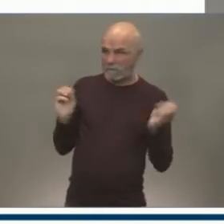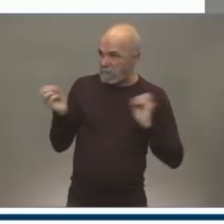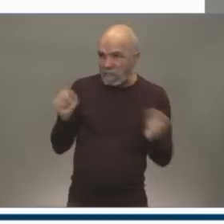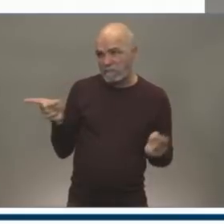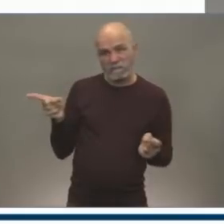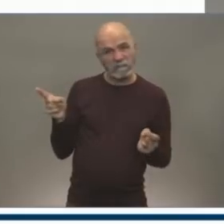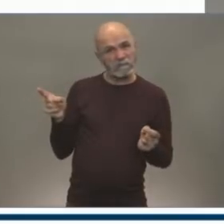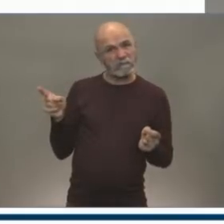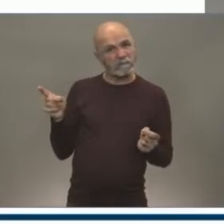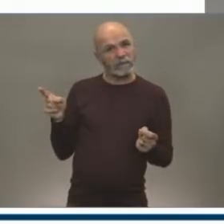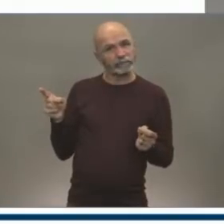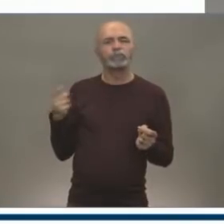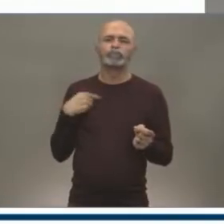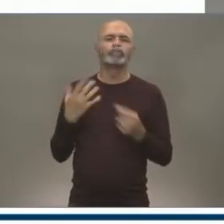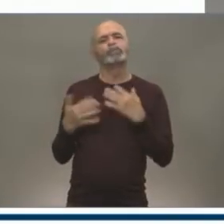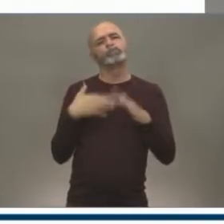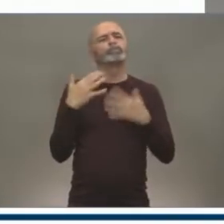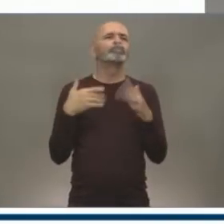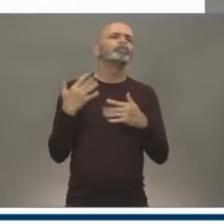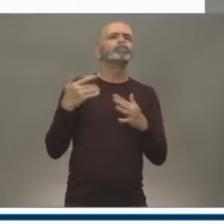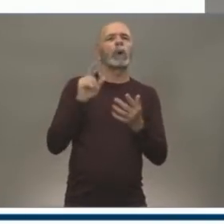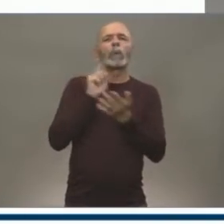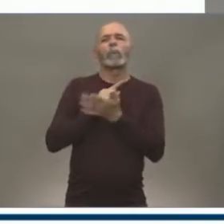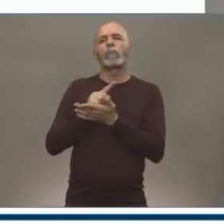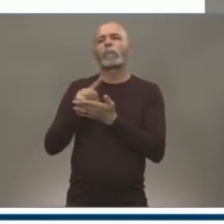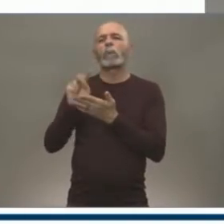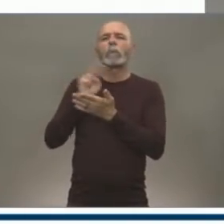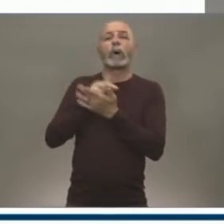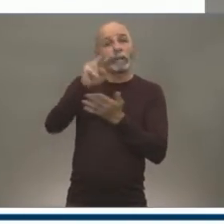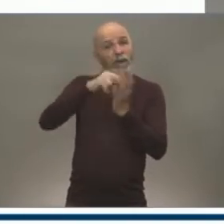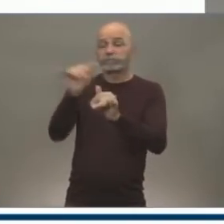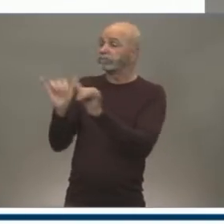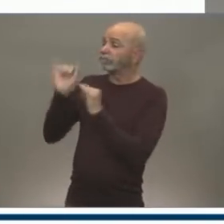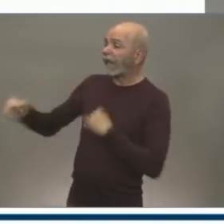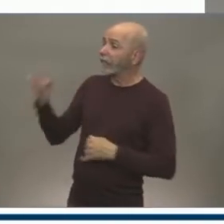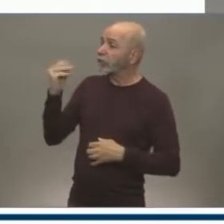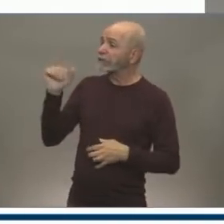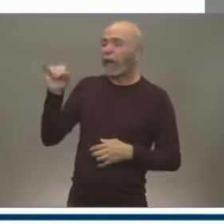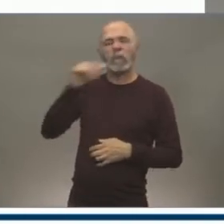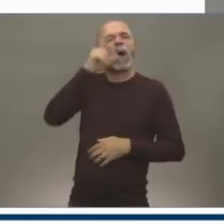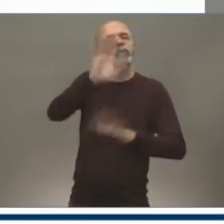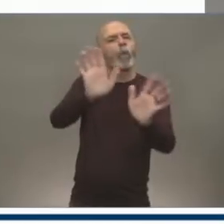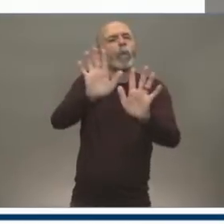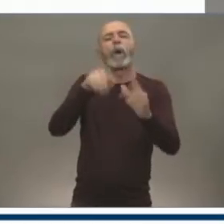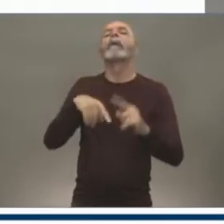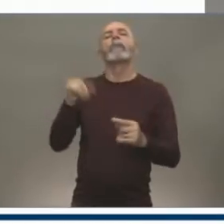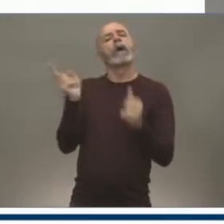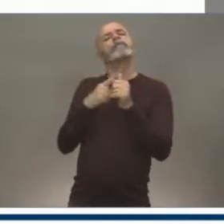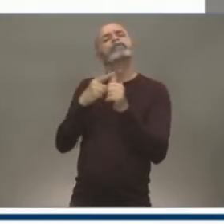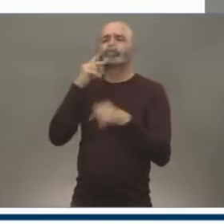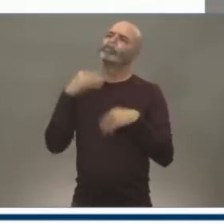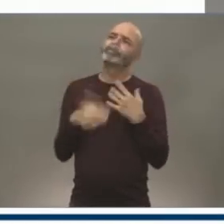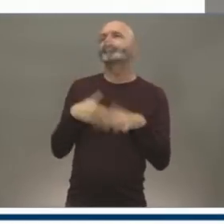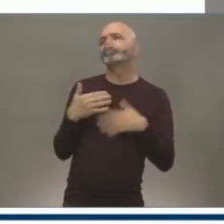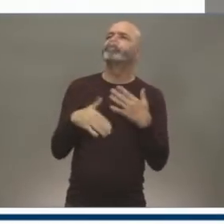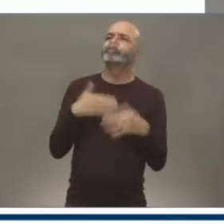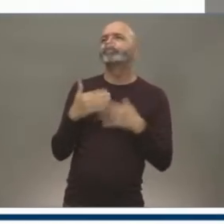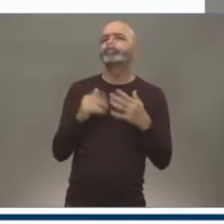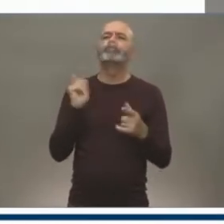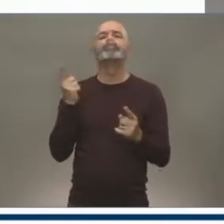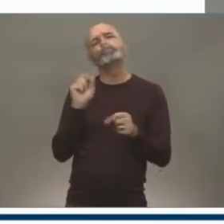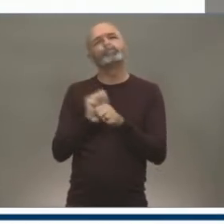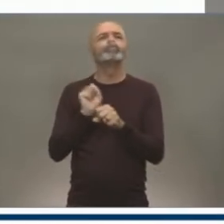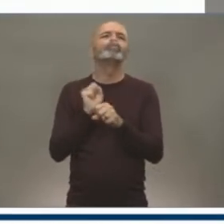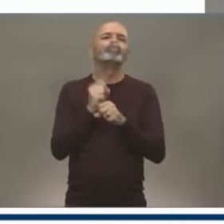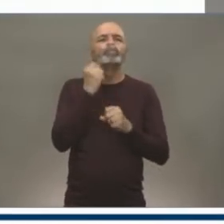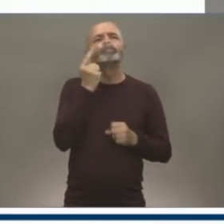you wait, you don't need to self-isolate at any point during this process. Go about your life following all the careful COVID protocols